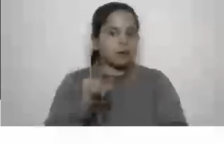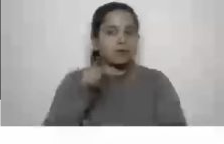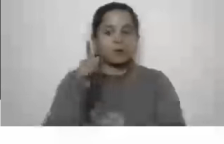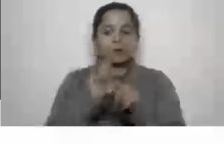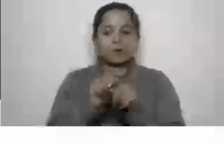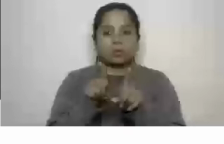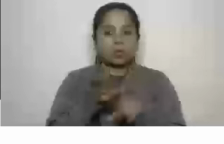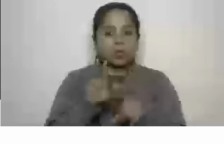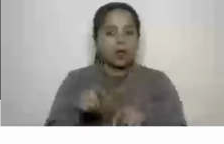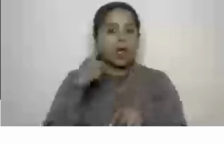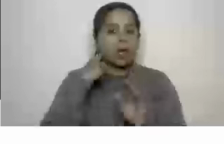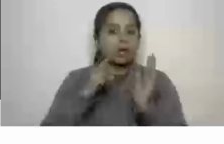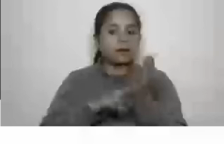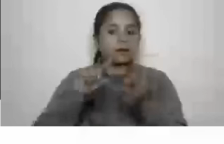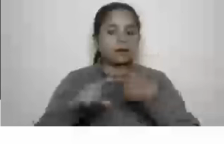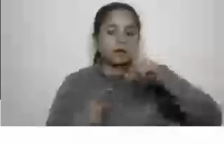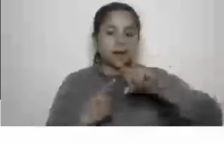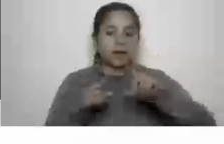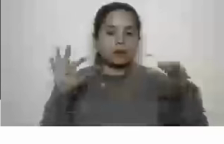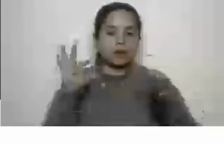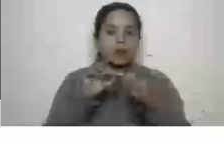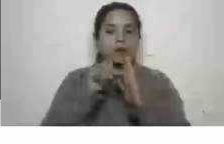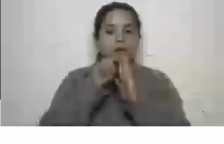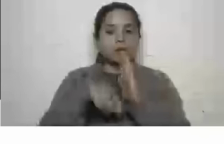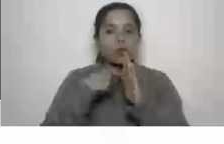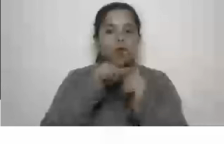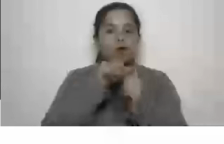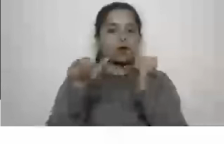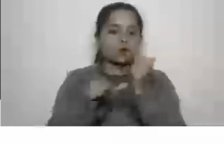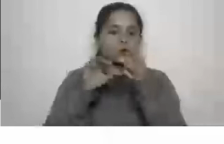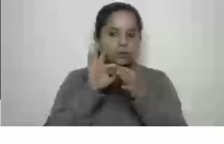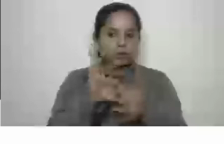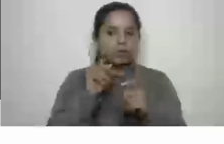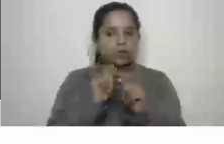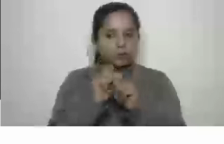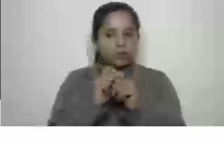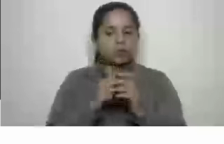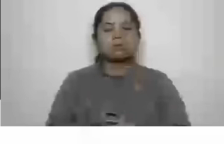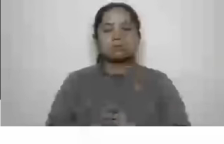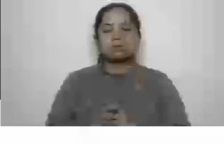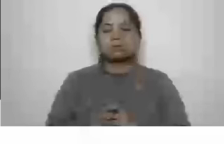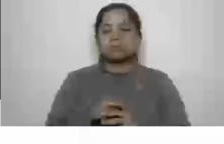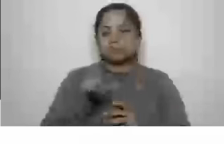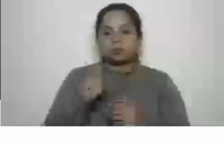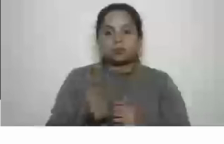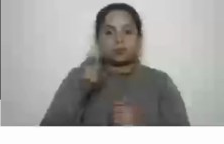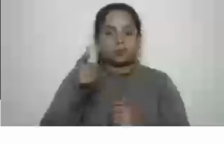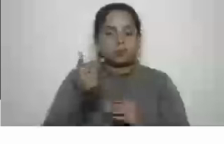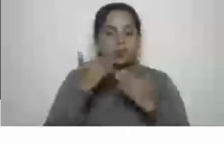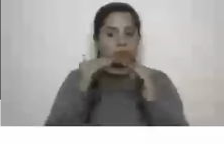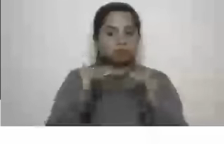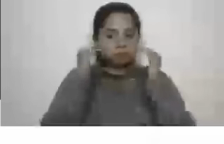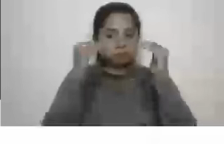an INET Connect Project Associate. And as a Hornby Scholar, he